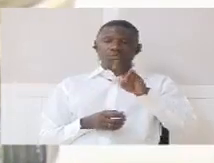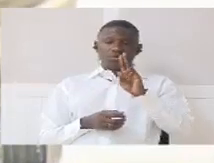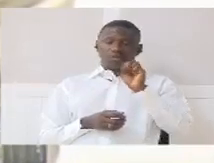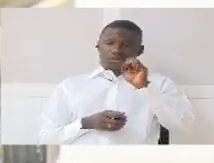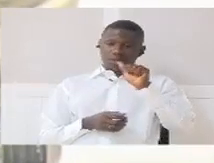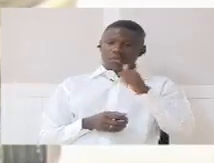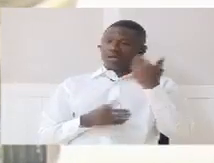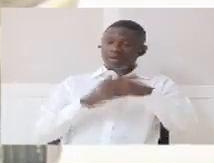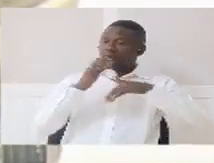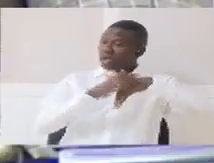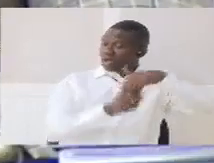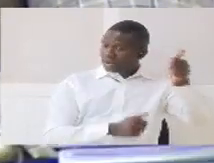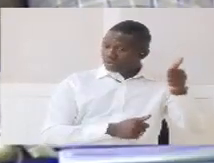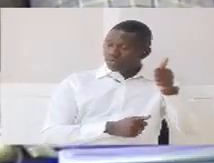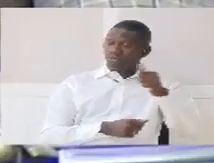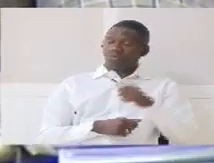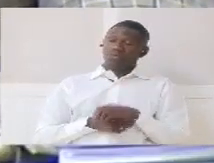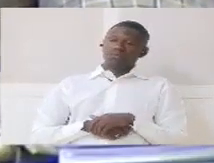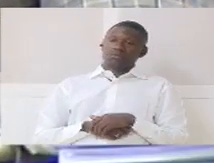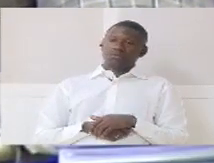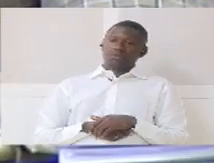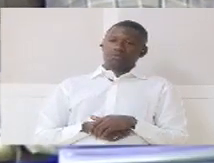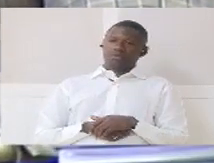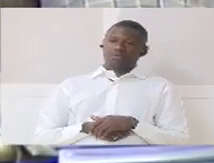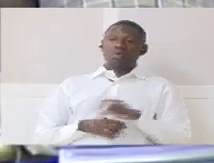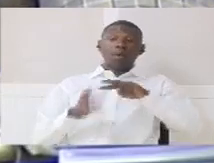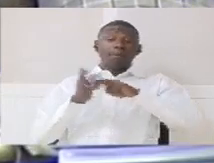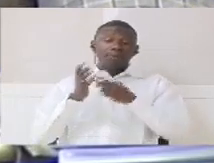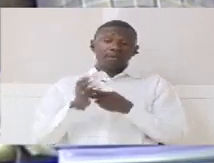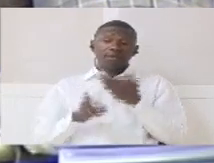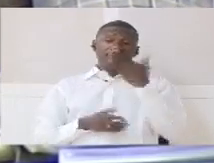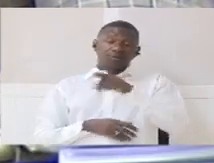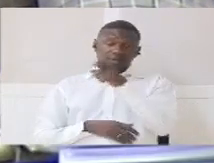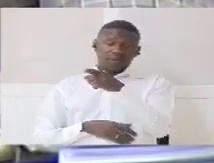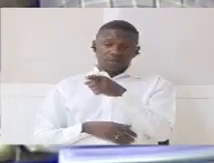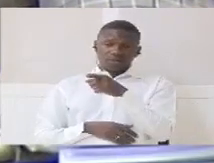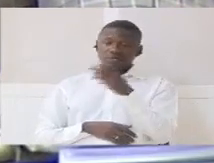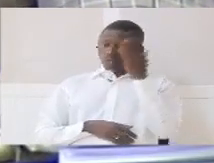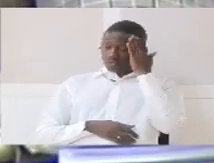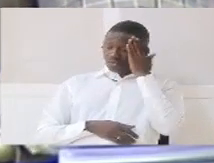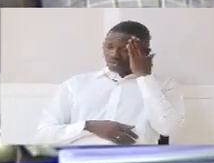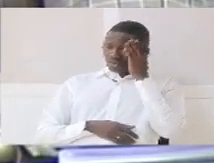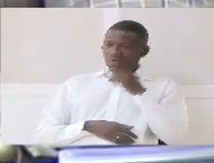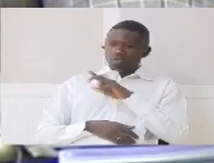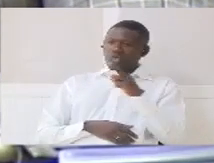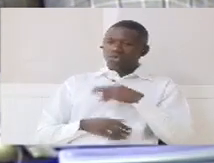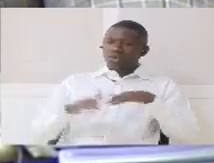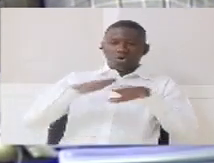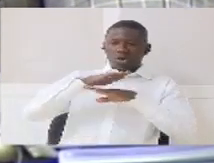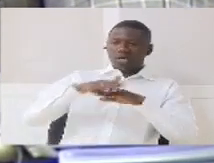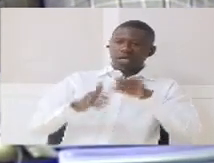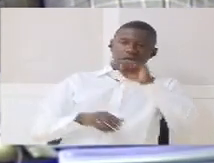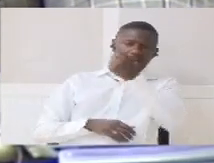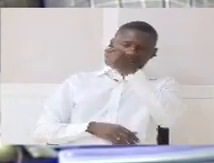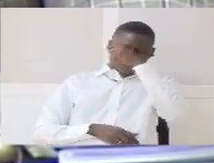never saw him outside. So from that you deduce that he was not under hard labor. Tembole wole aitani lako